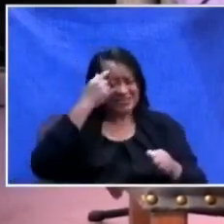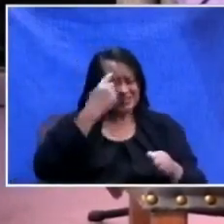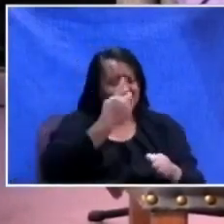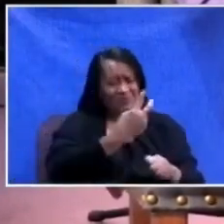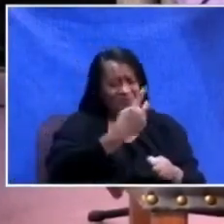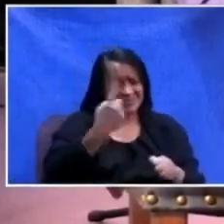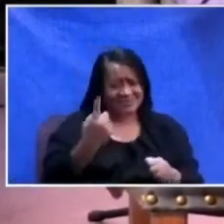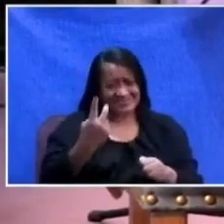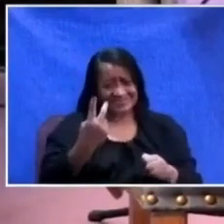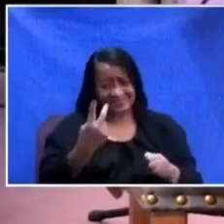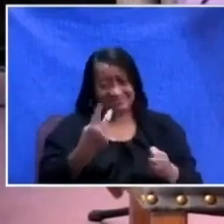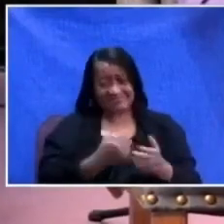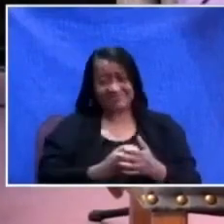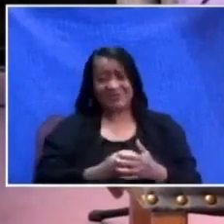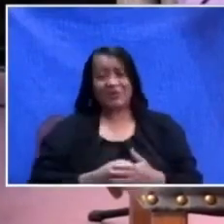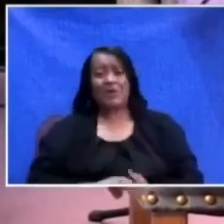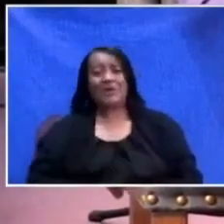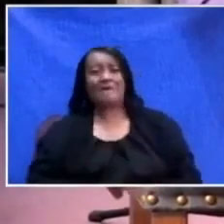each phase